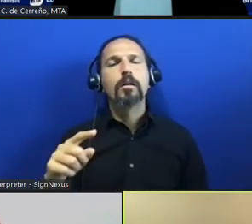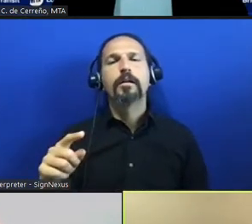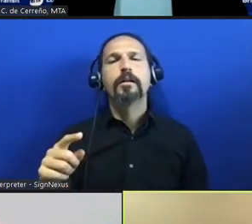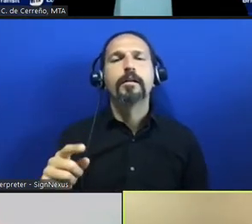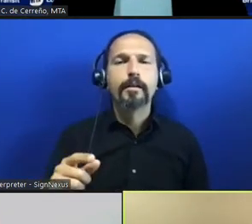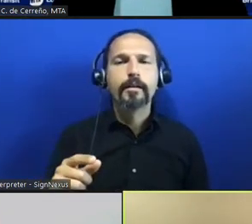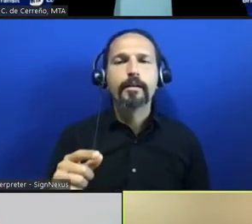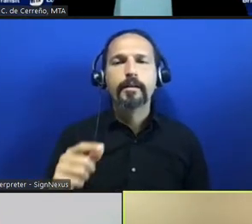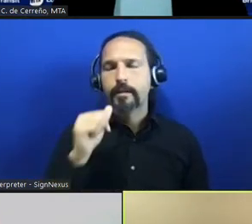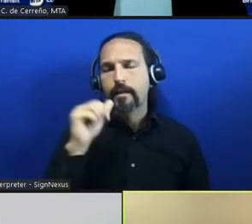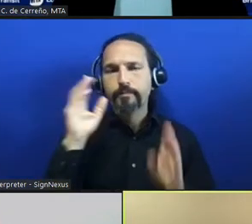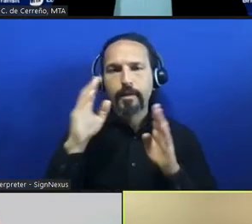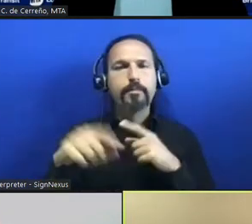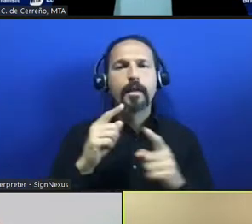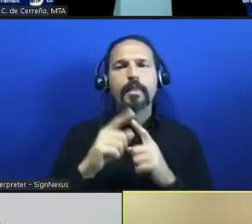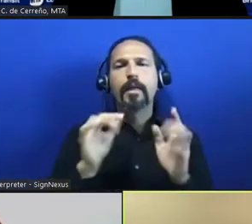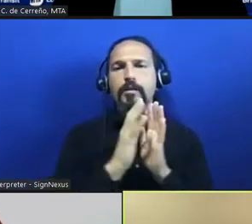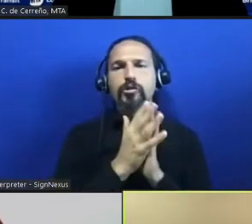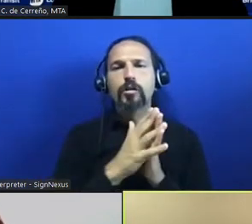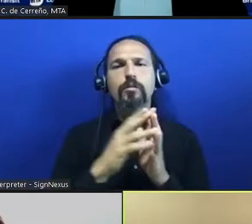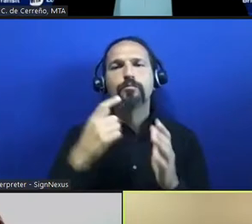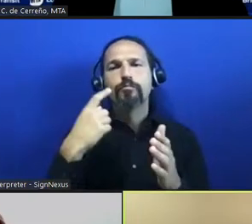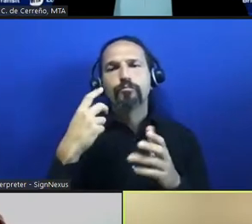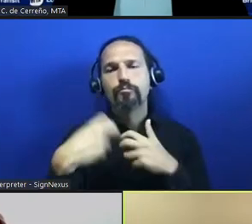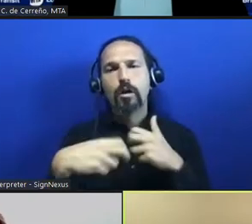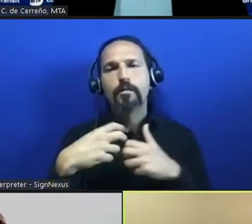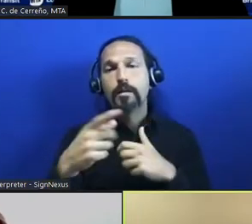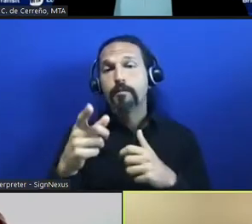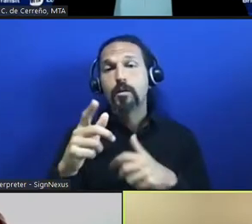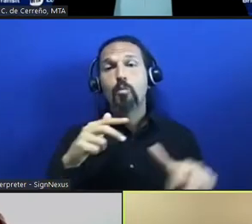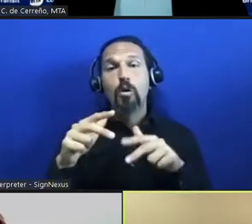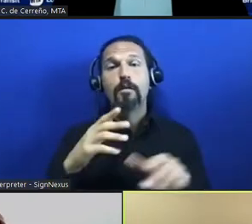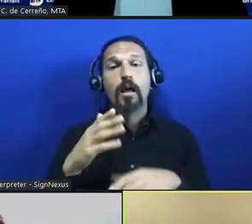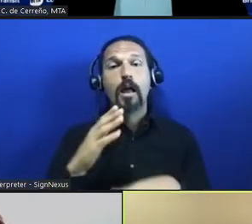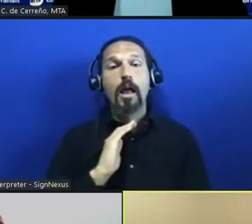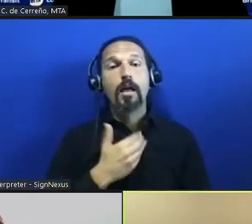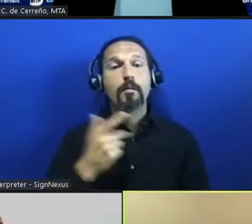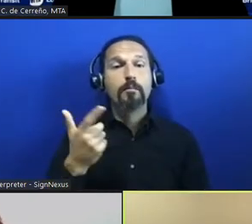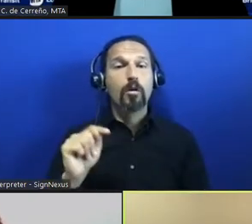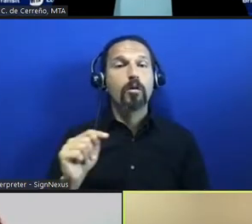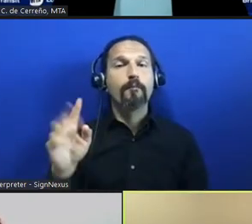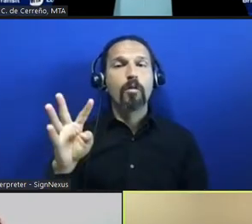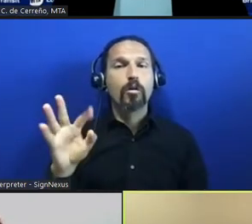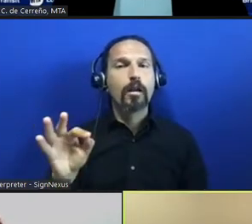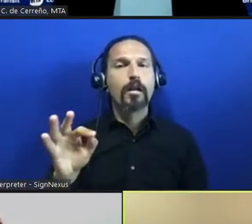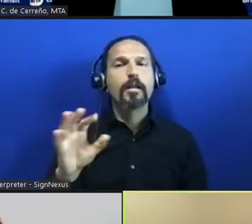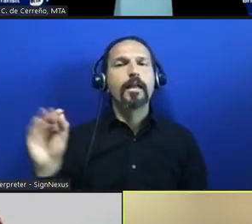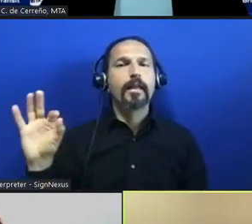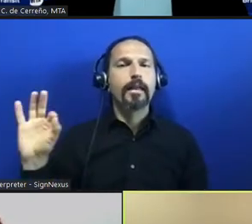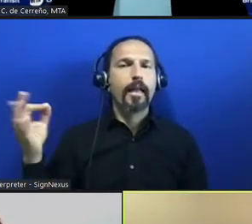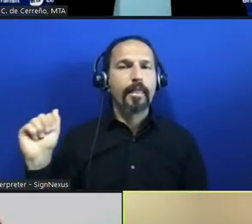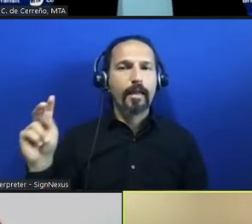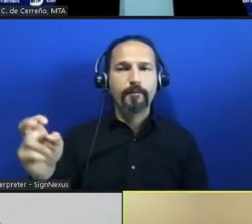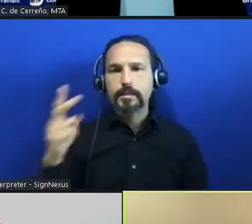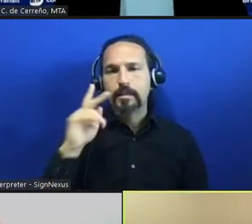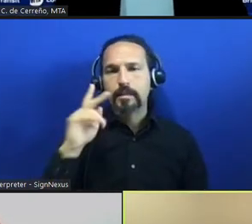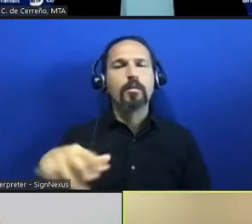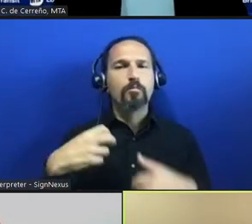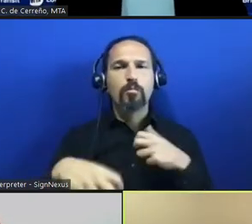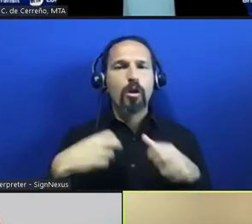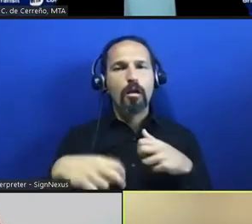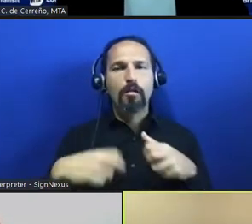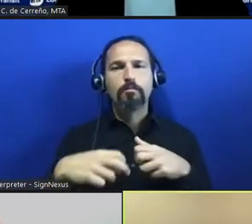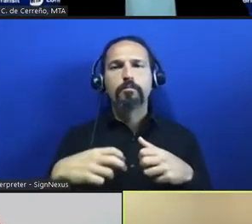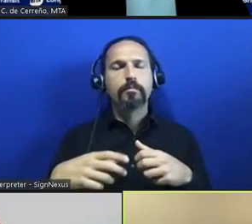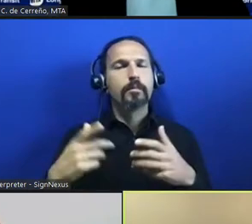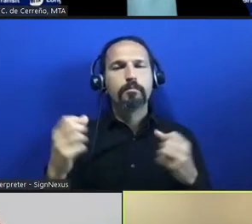the congestion pricing problem because if you walk down the street from our apartment to 49th and 9th Avenue any afternoon you see the problem in action